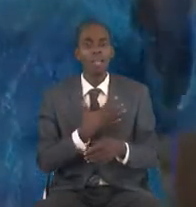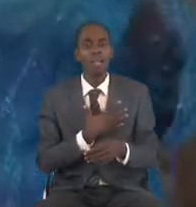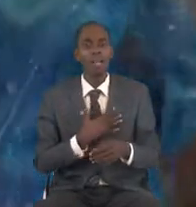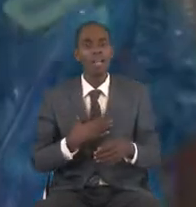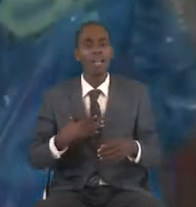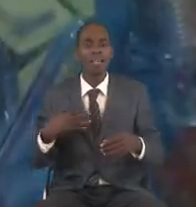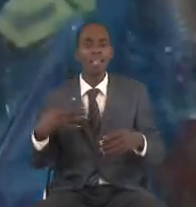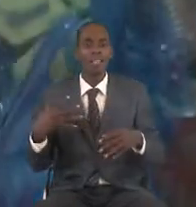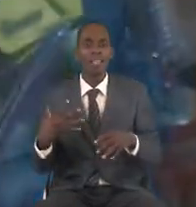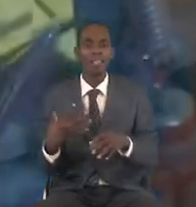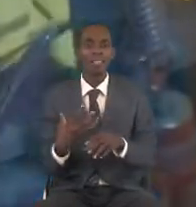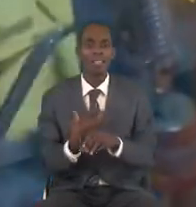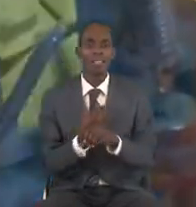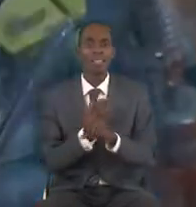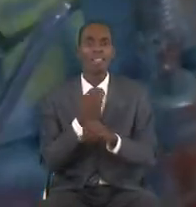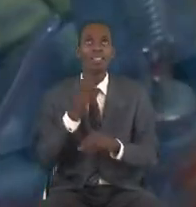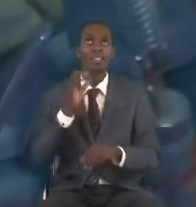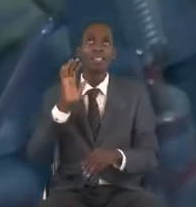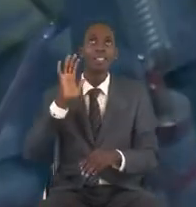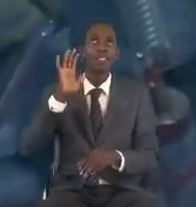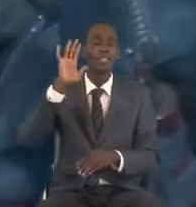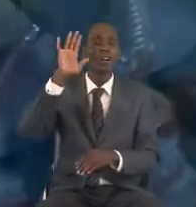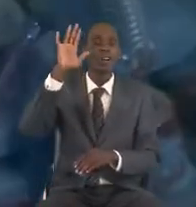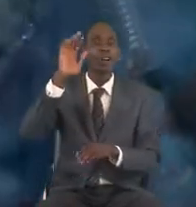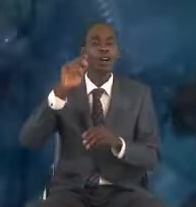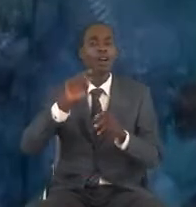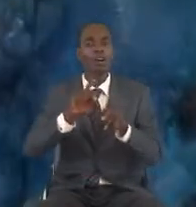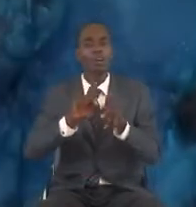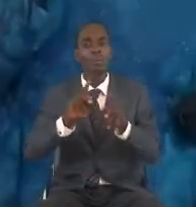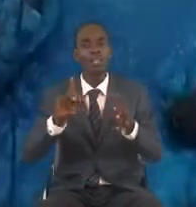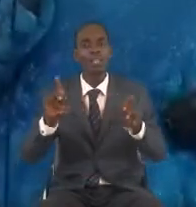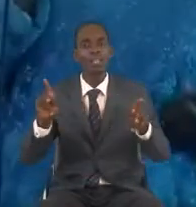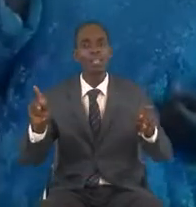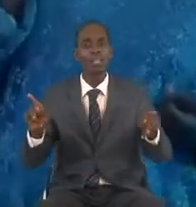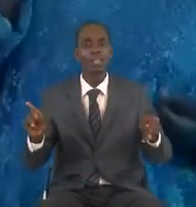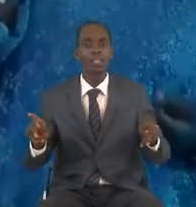Come and take your